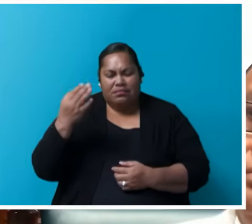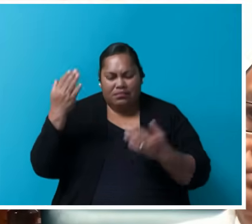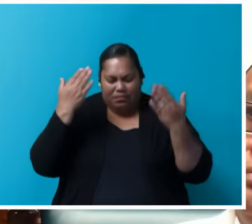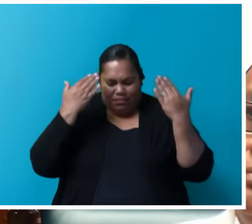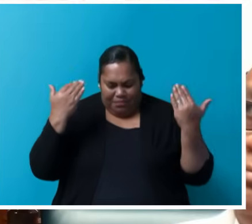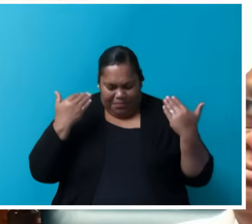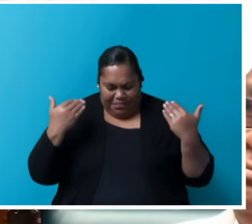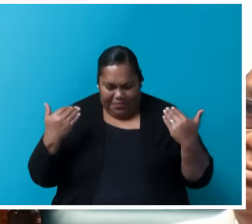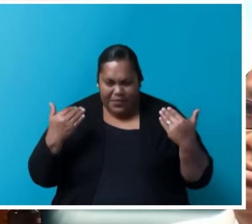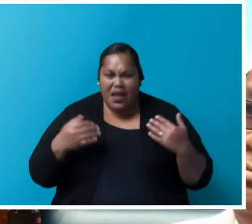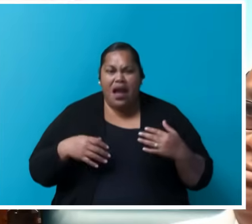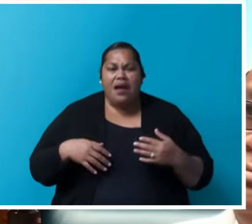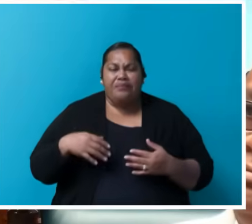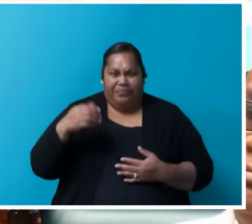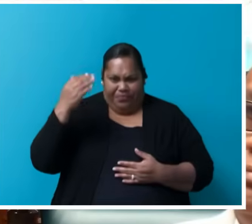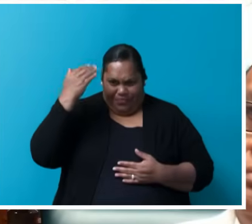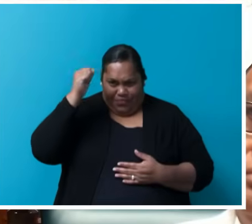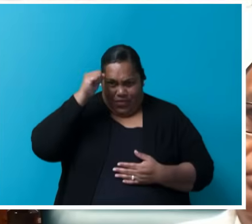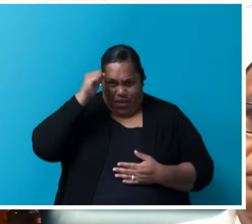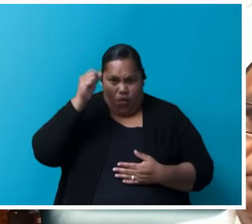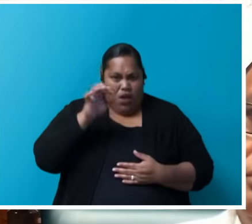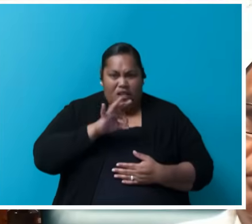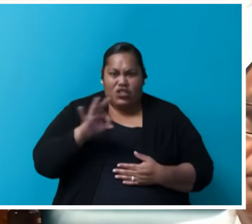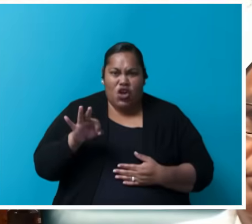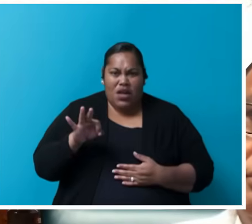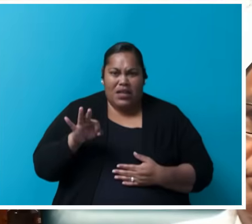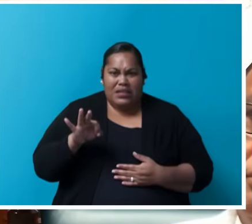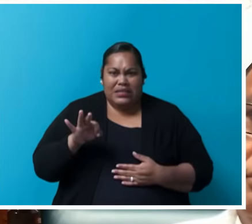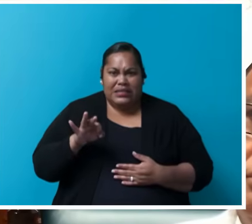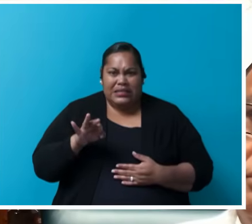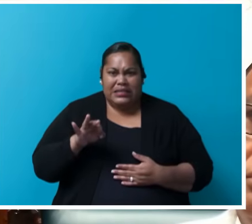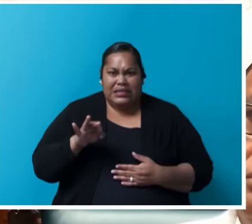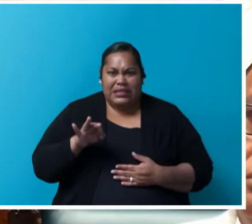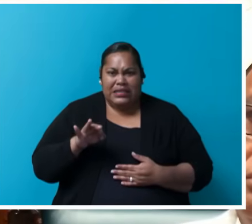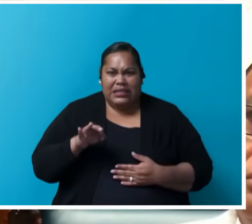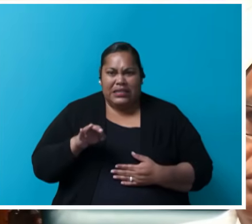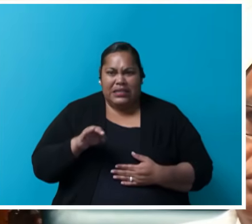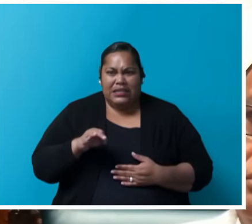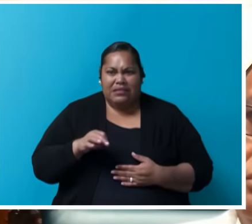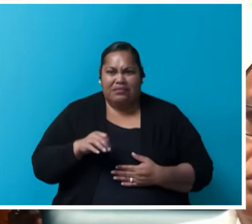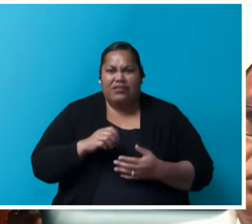I know it is not a panic budget by this government.